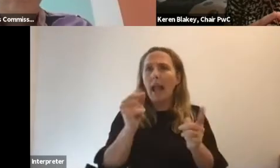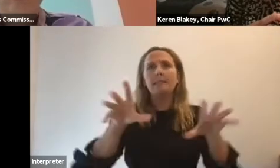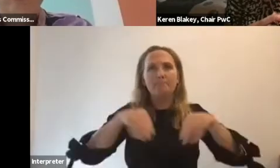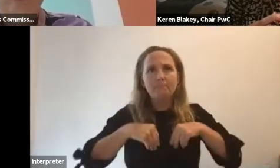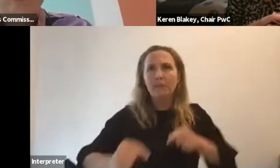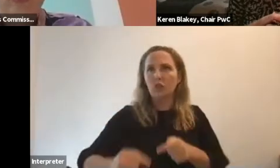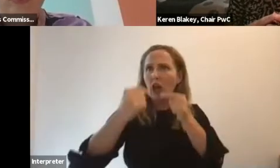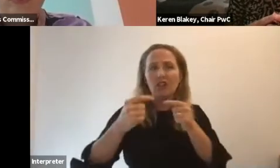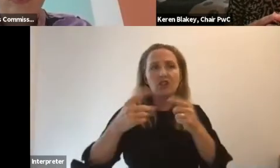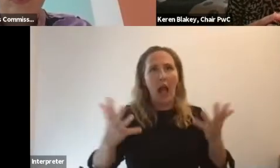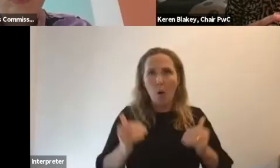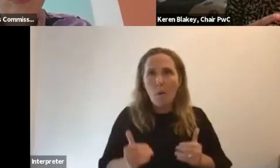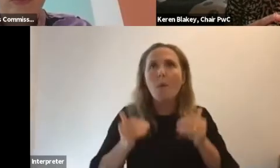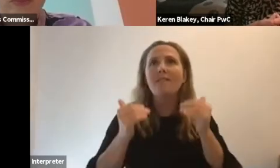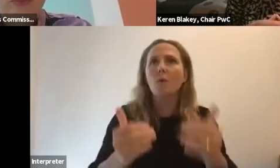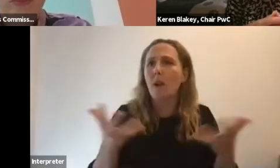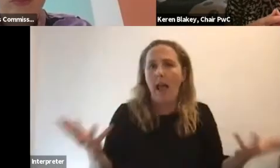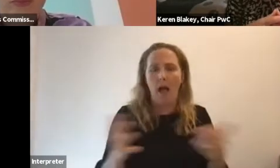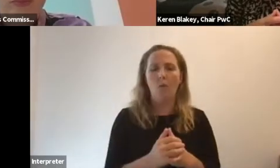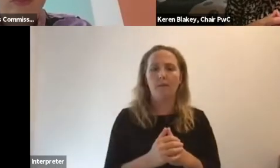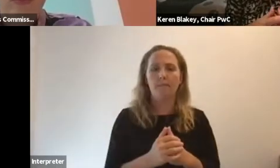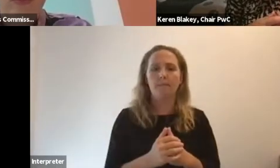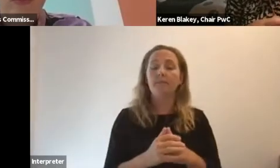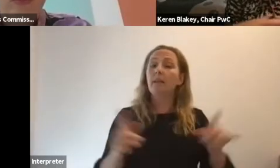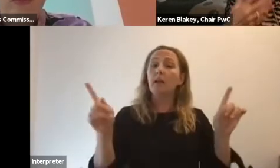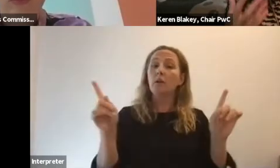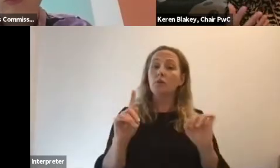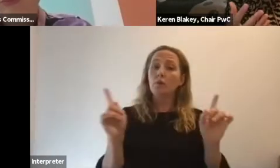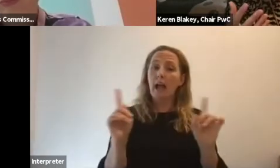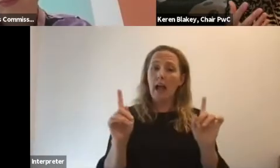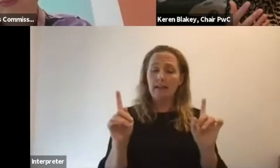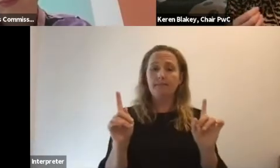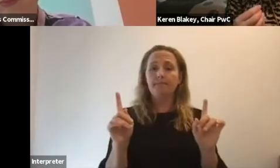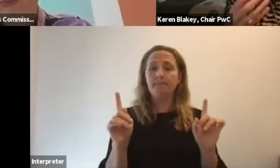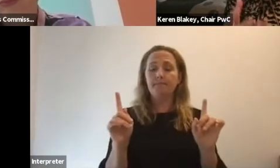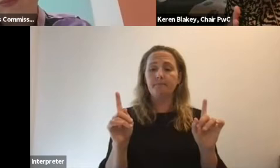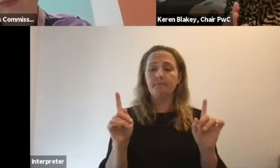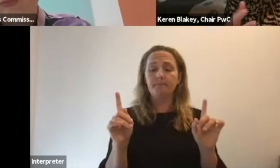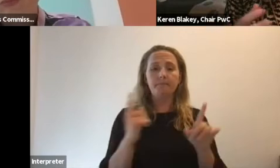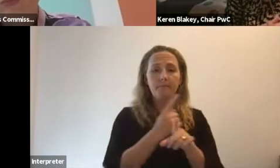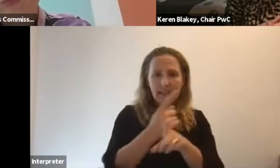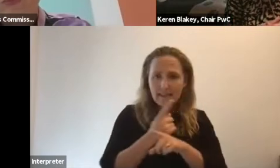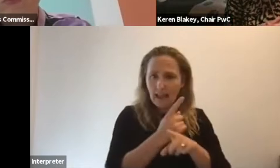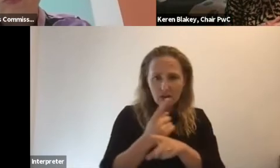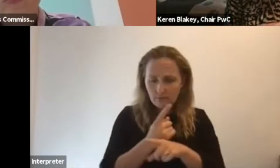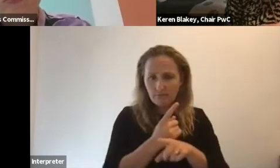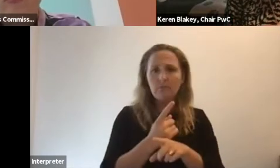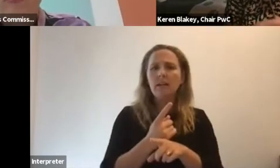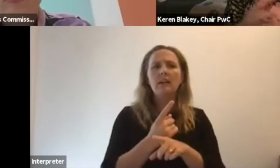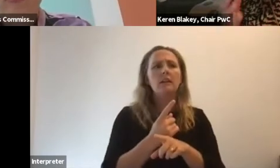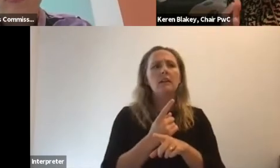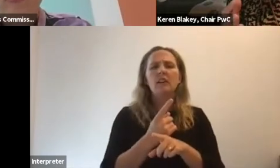today's panel discussion, I suppose, is a challenge to the world in terms of how do